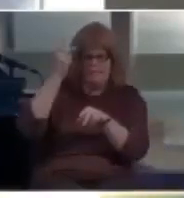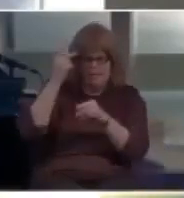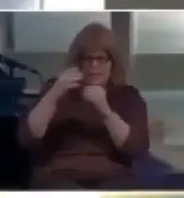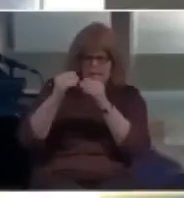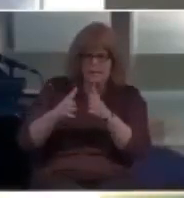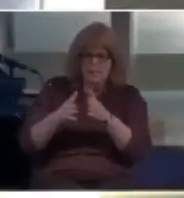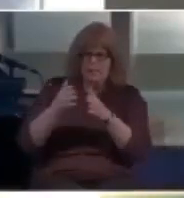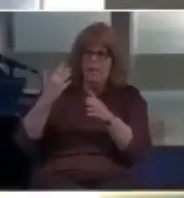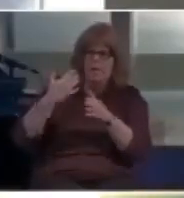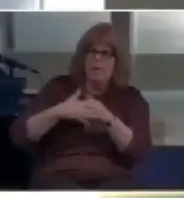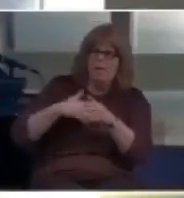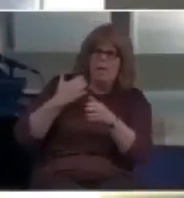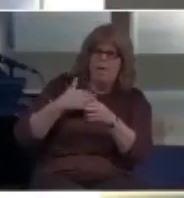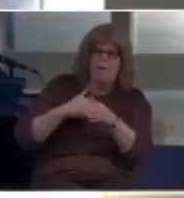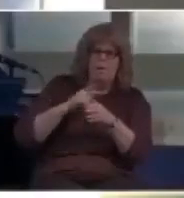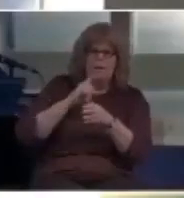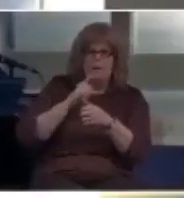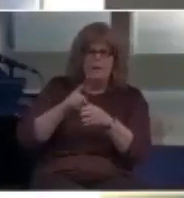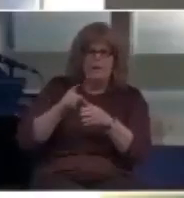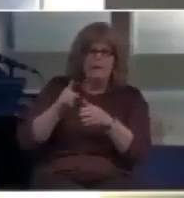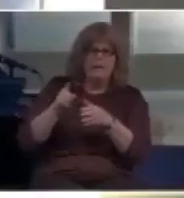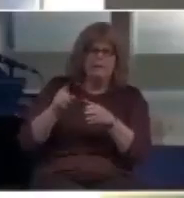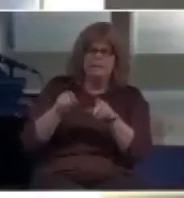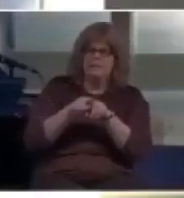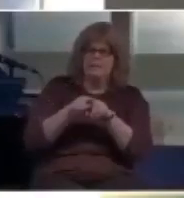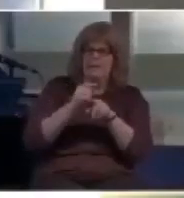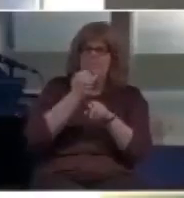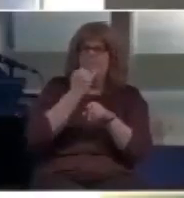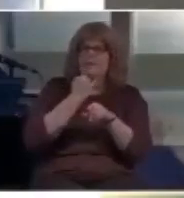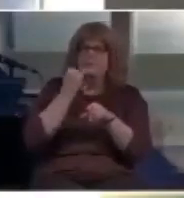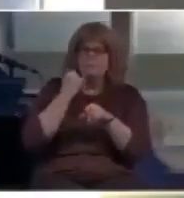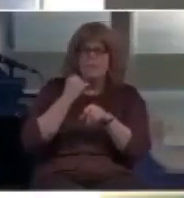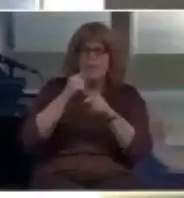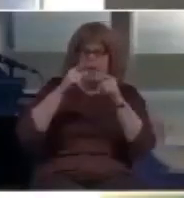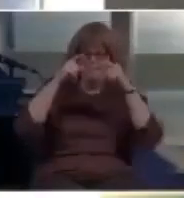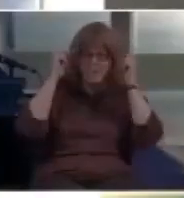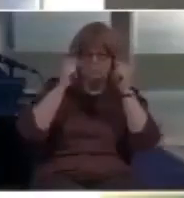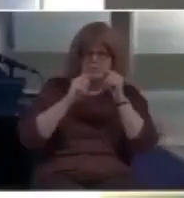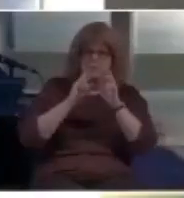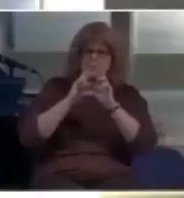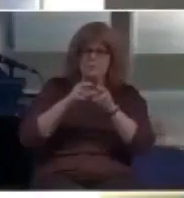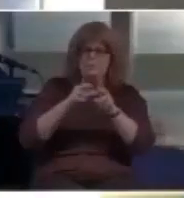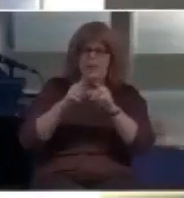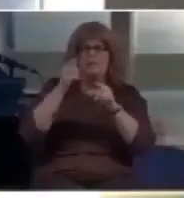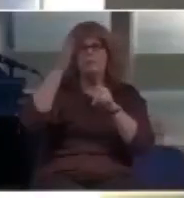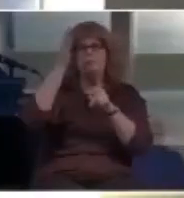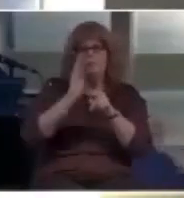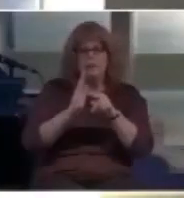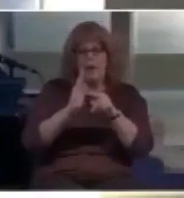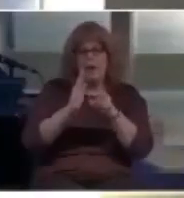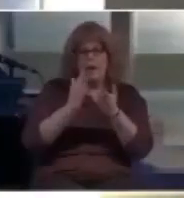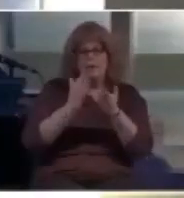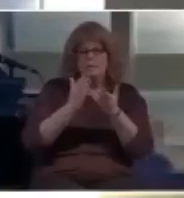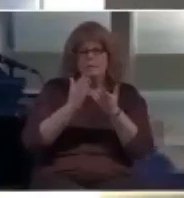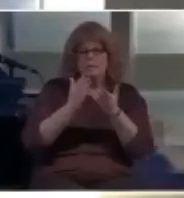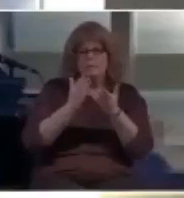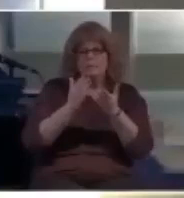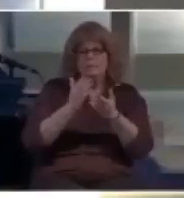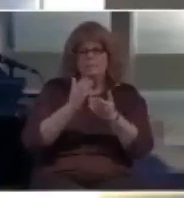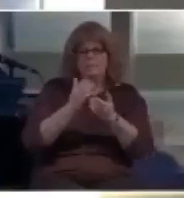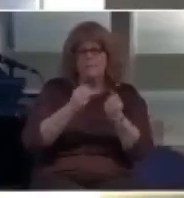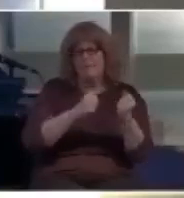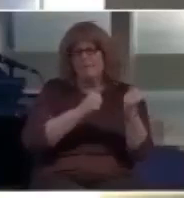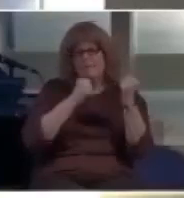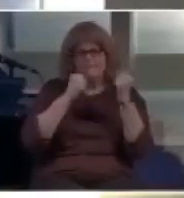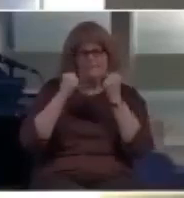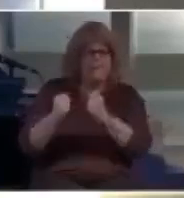leader in a way that the same way that Israel and Moses responded to God's indomitable